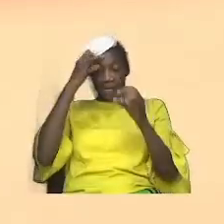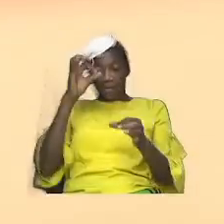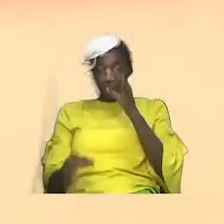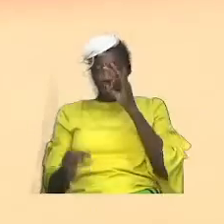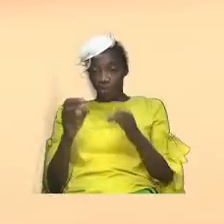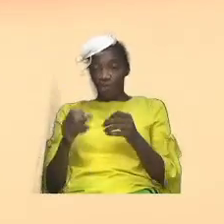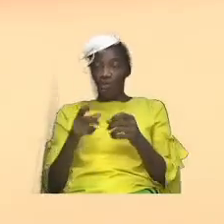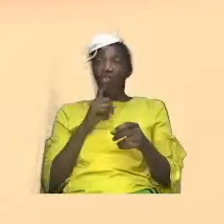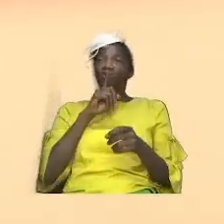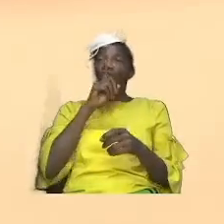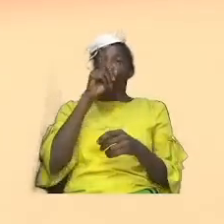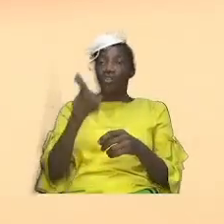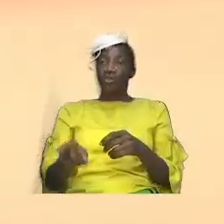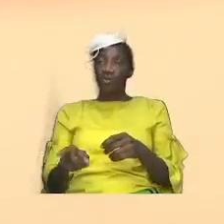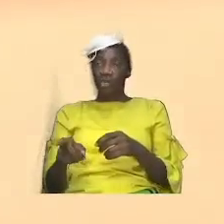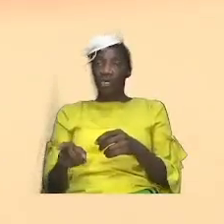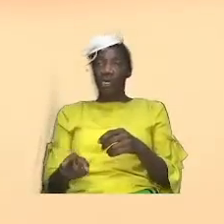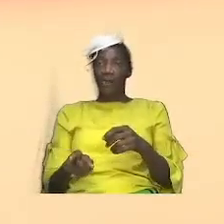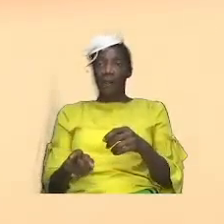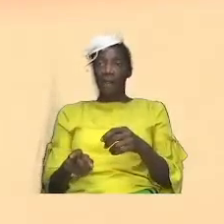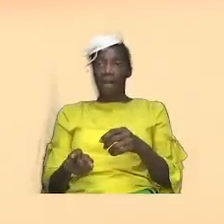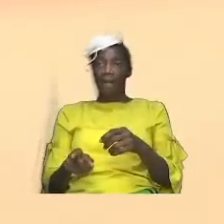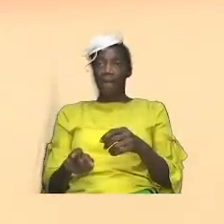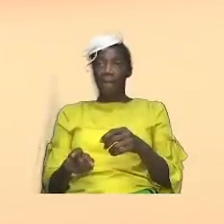going to judge us